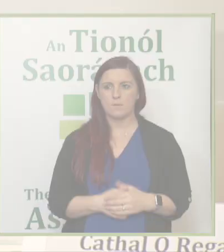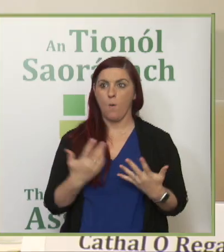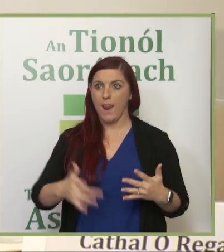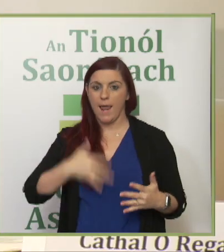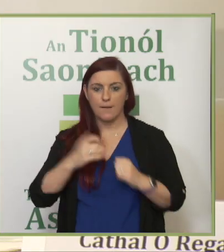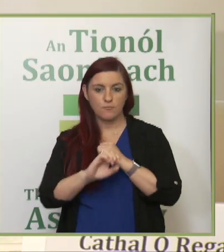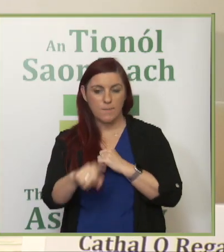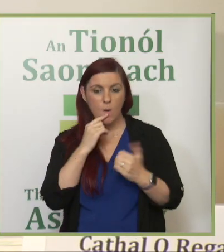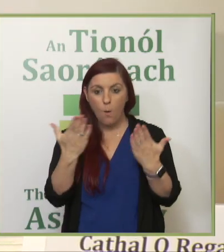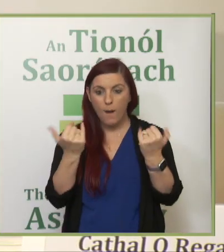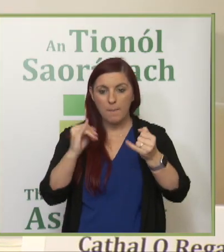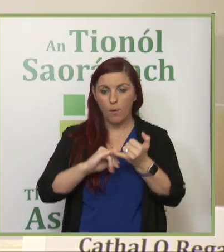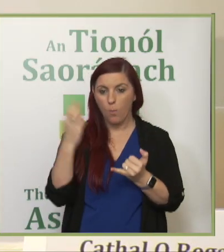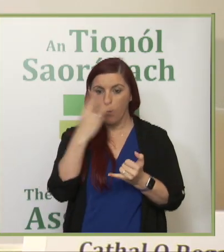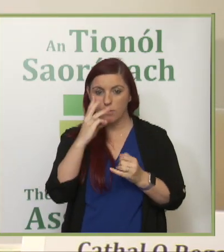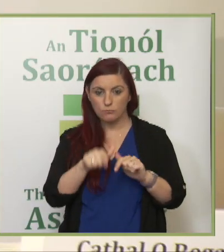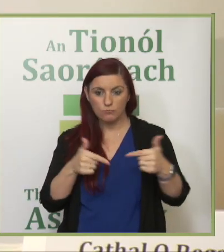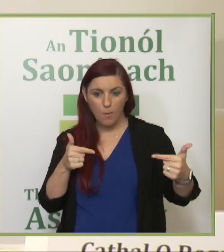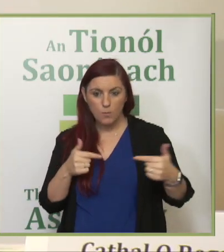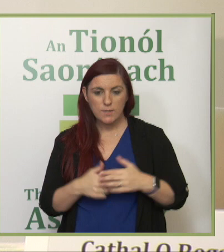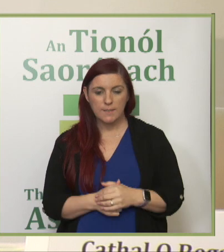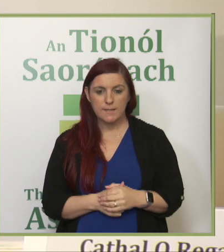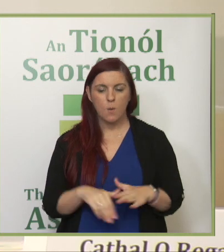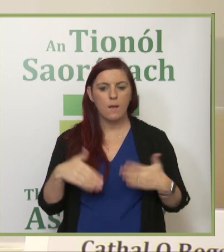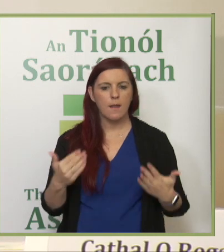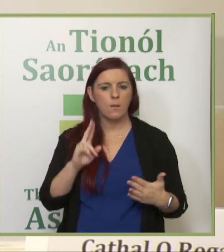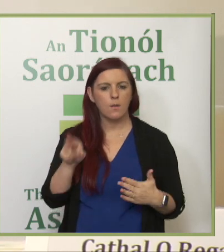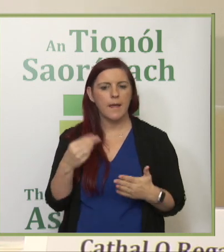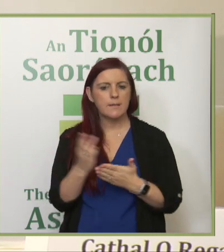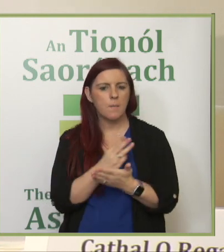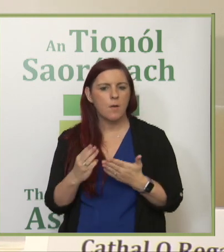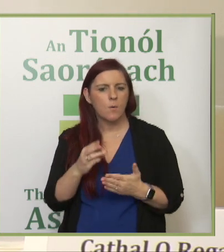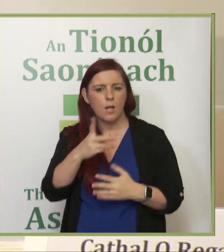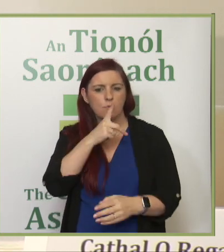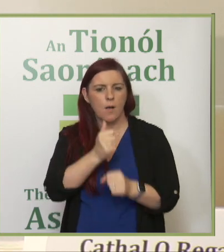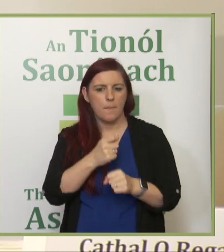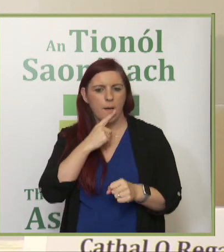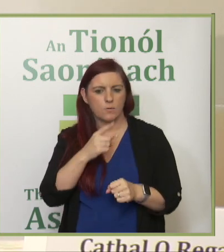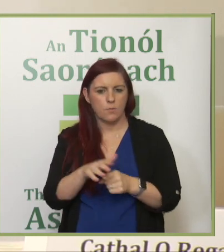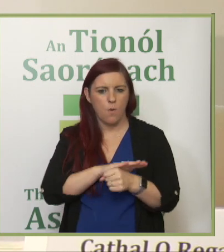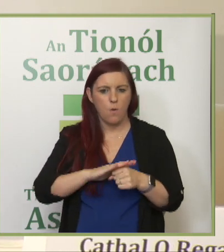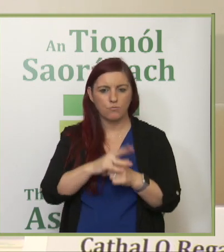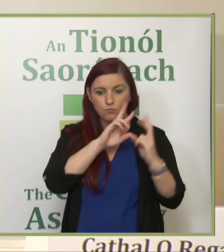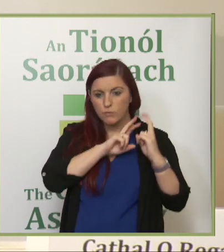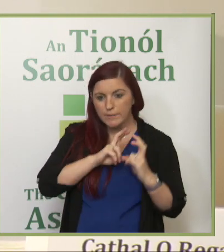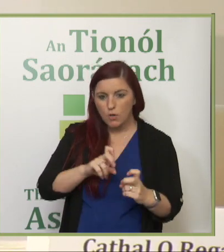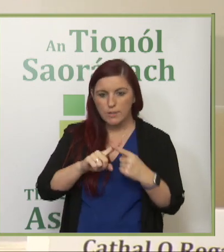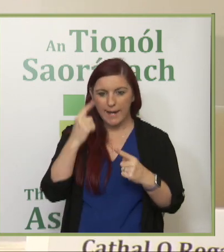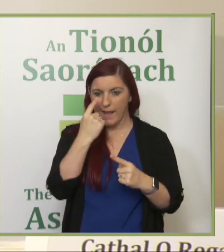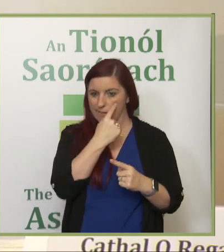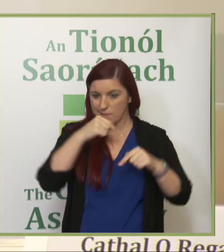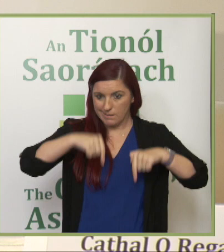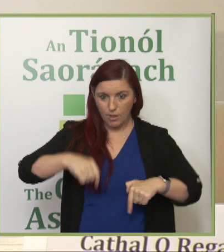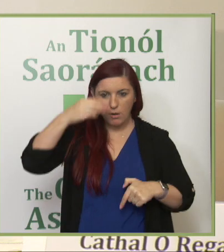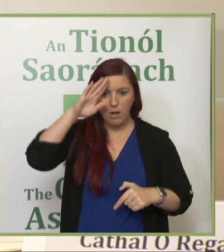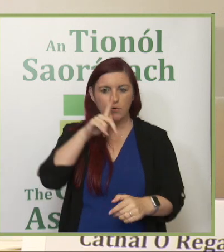Welcome back to the next discussion piece that we have with you, which is around the whole research and evidence in Ireland based on drug